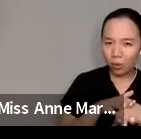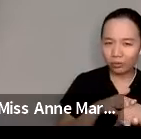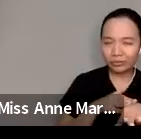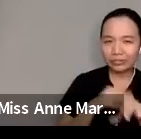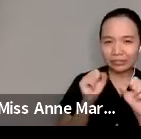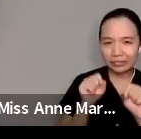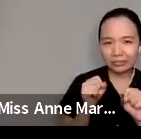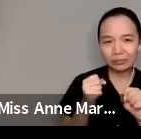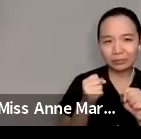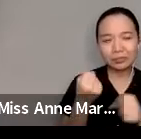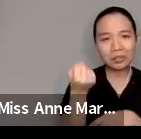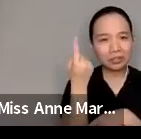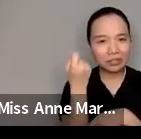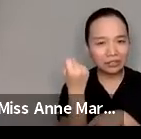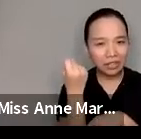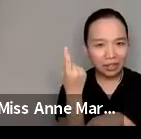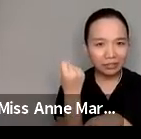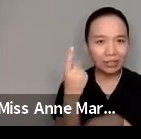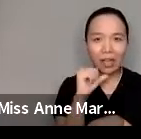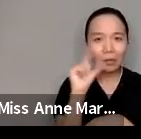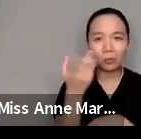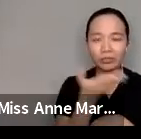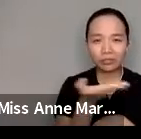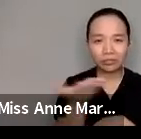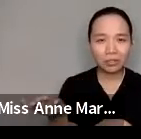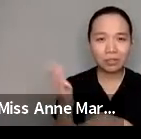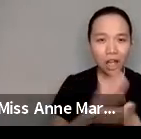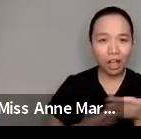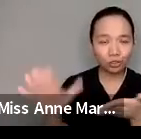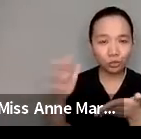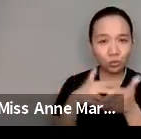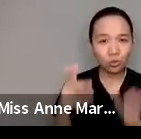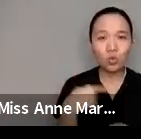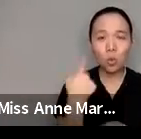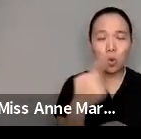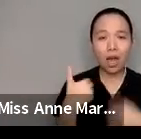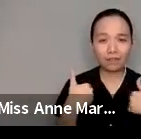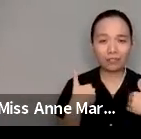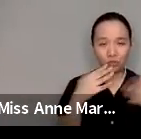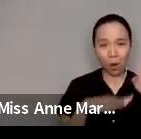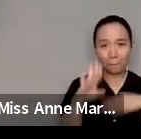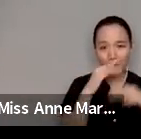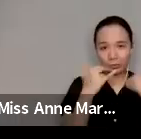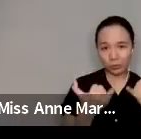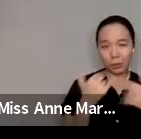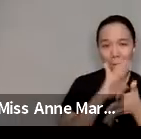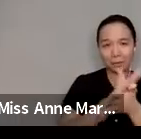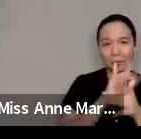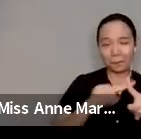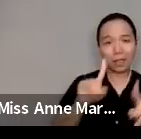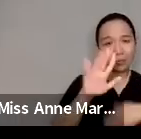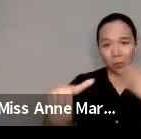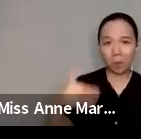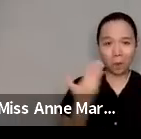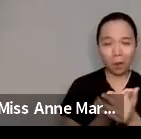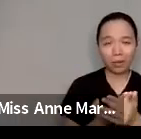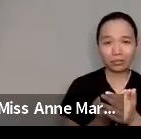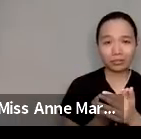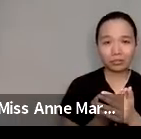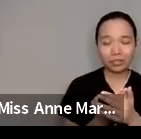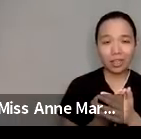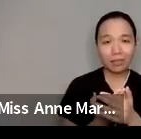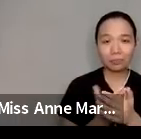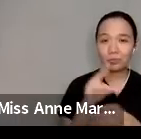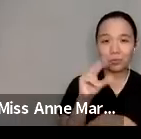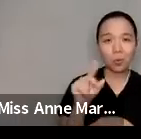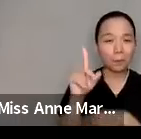understanding that it is not only them as college students who are in trouble during this pandemic, but everyone. There is not a single person who